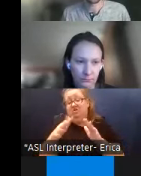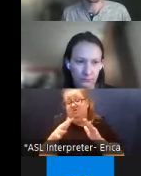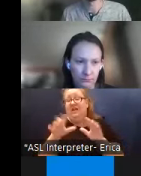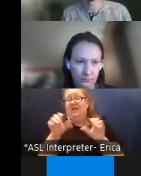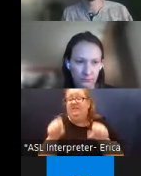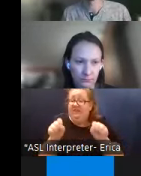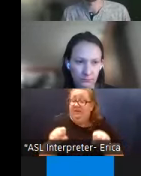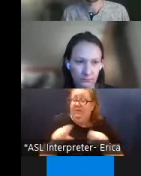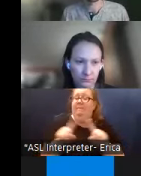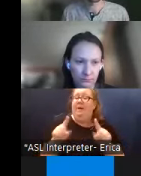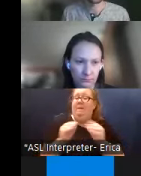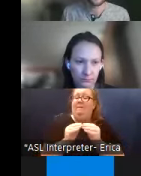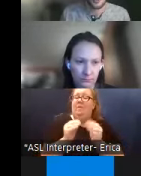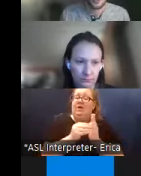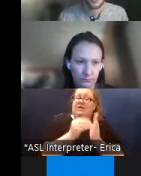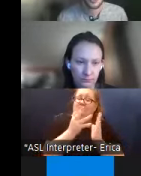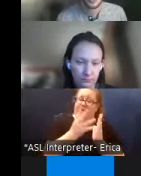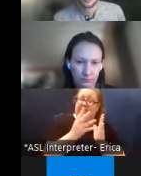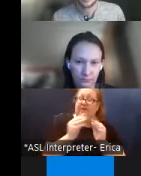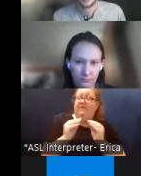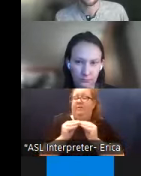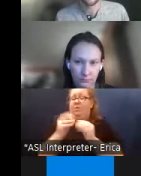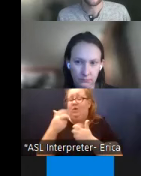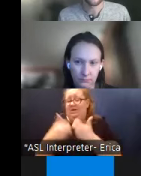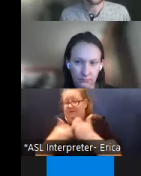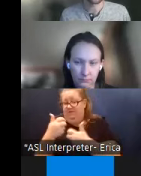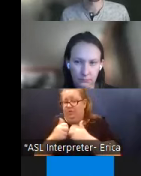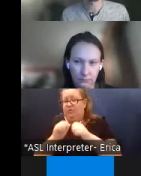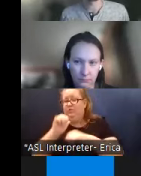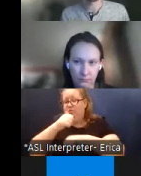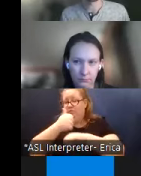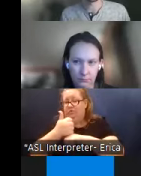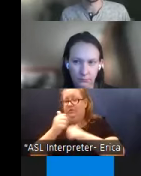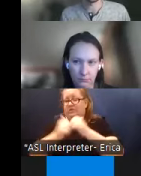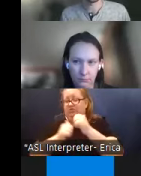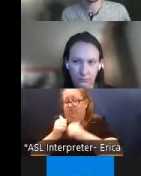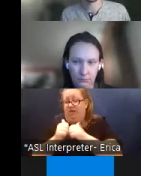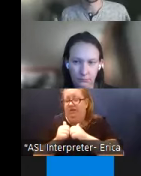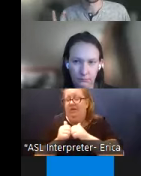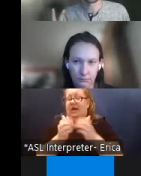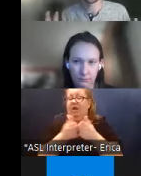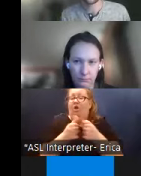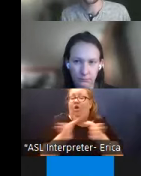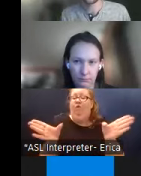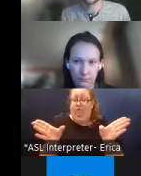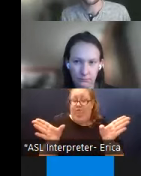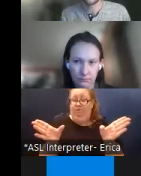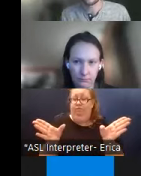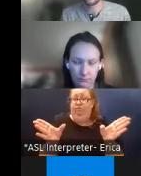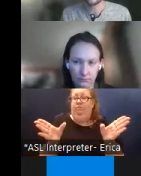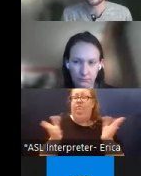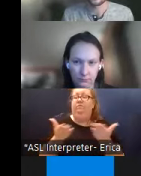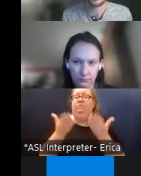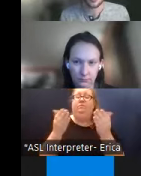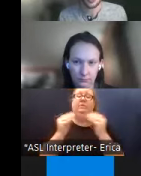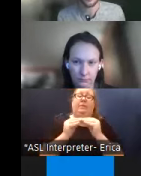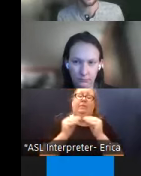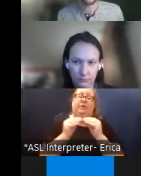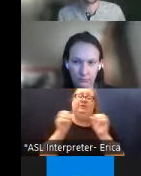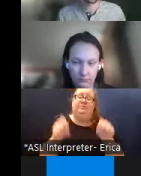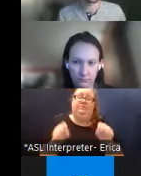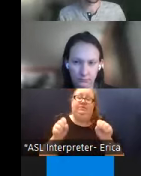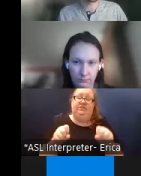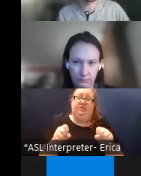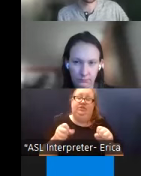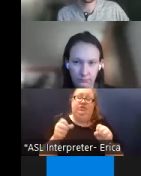more expensive, are harder to construct, and overall present greater potential